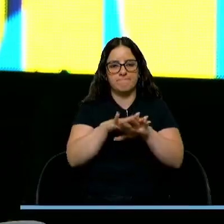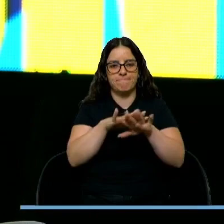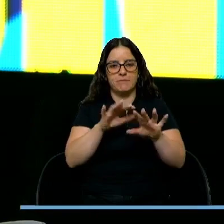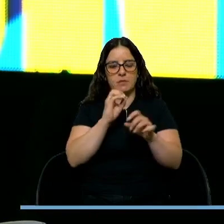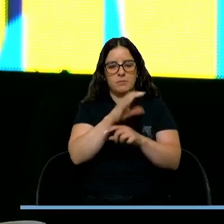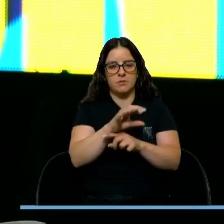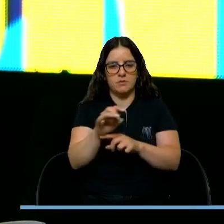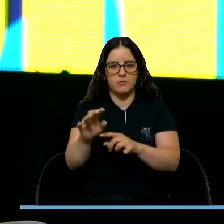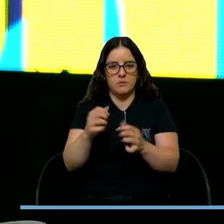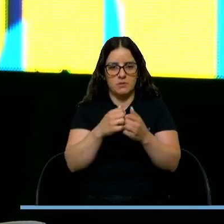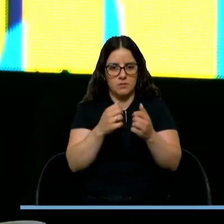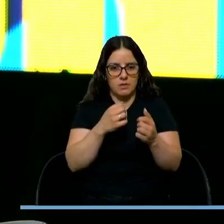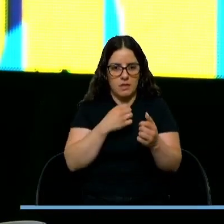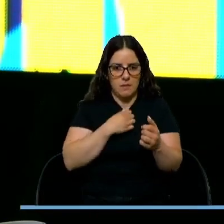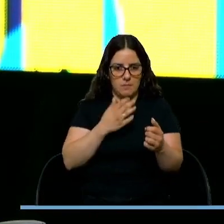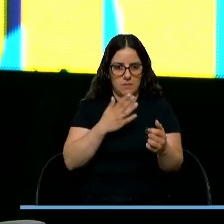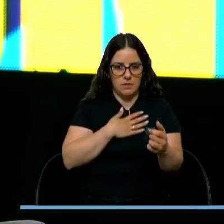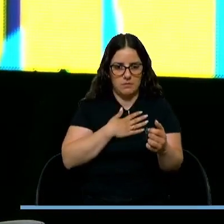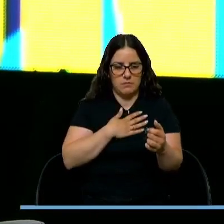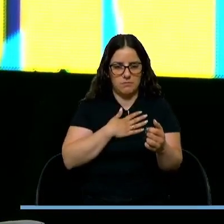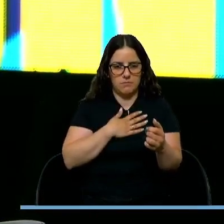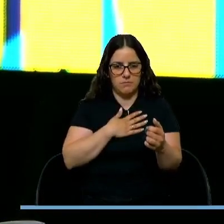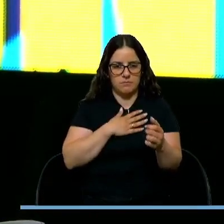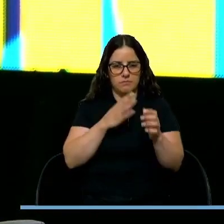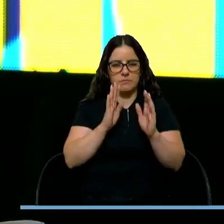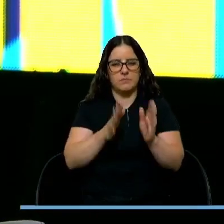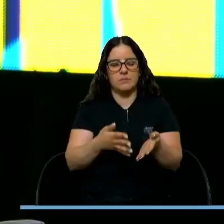the supply chain of a company,